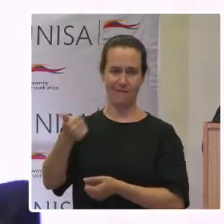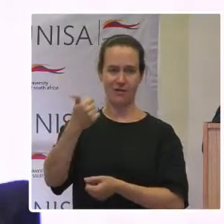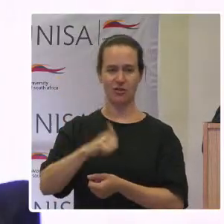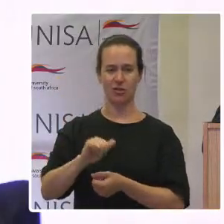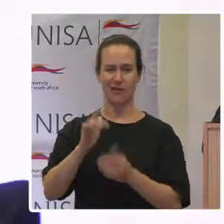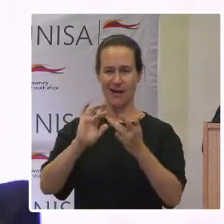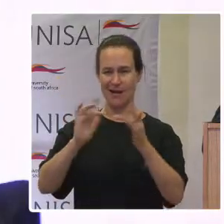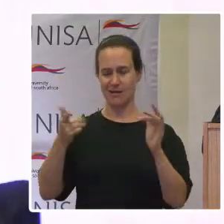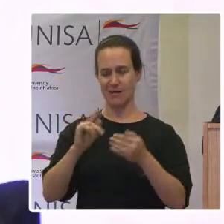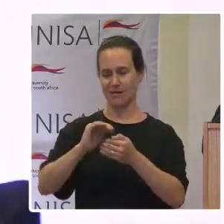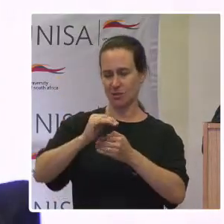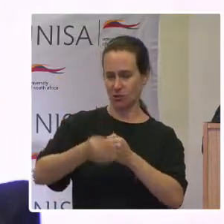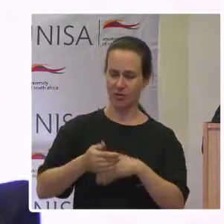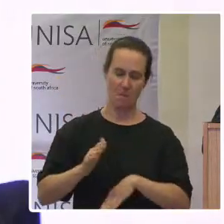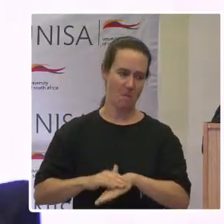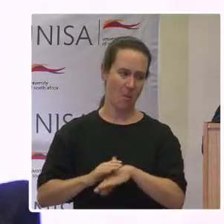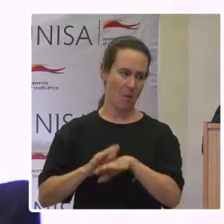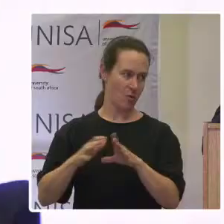cybersecurity, and more.